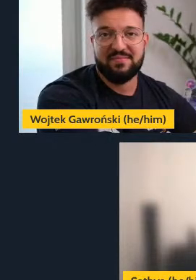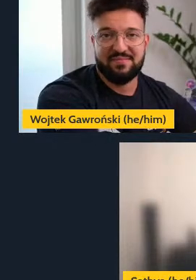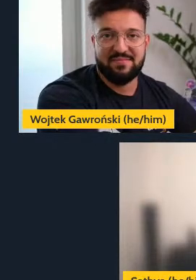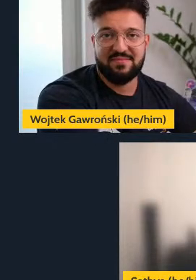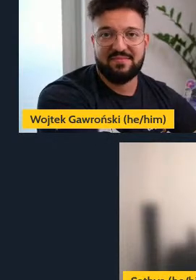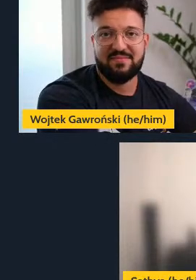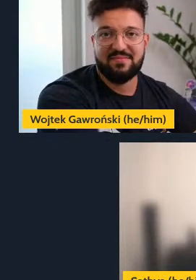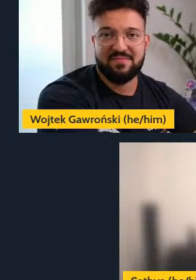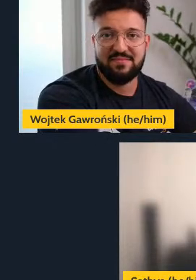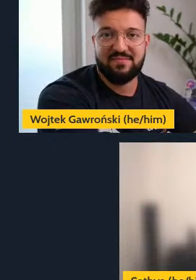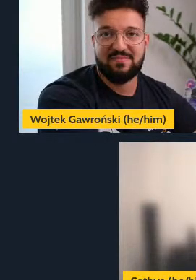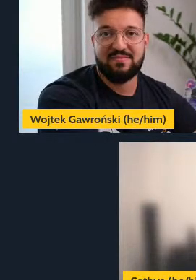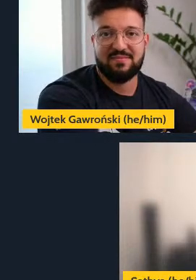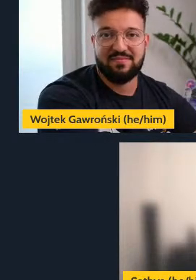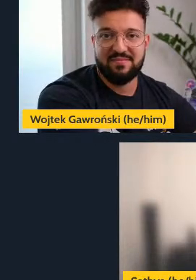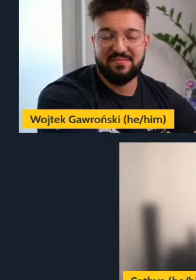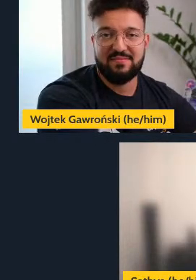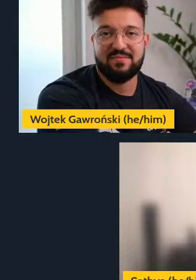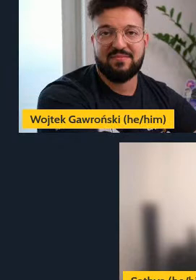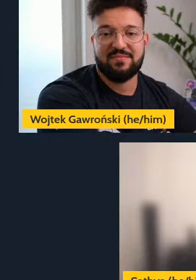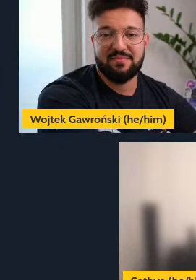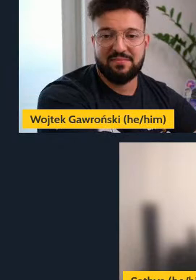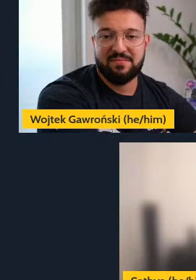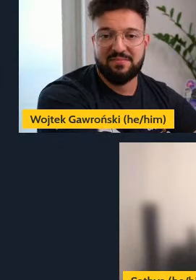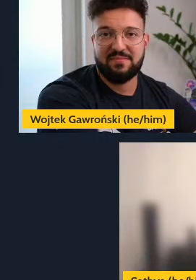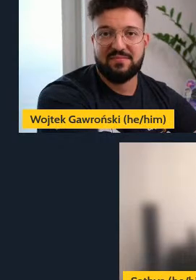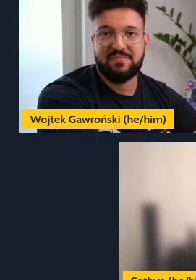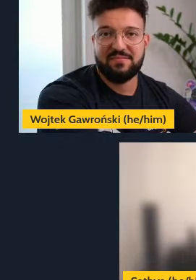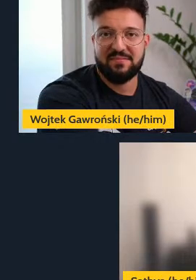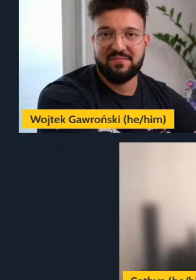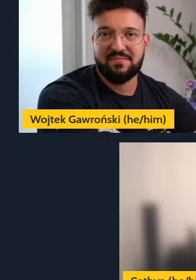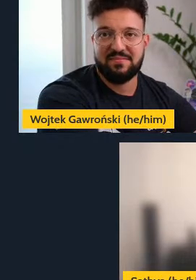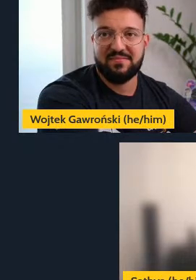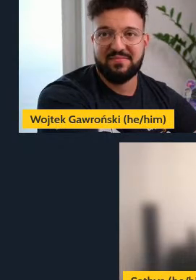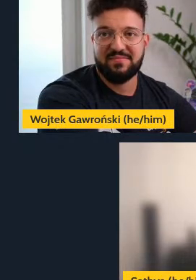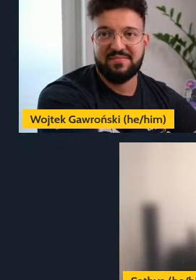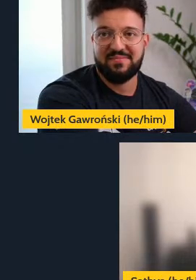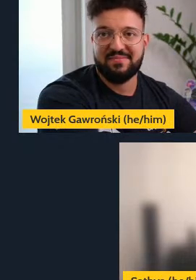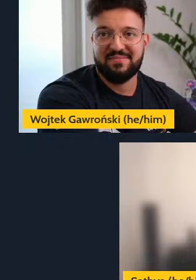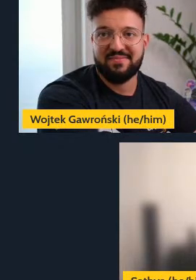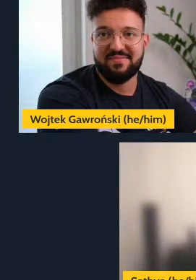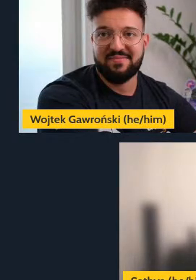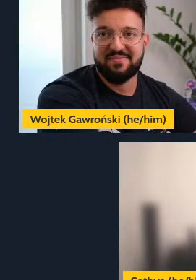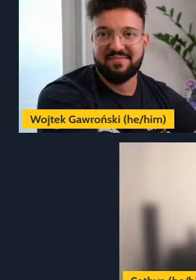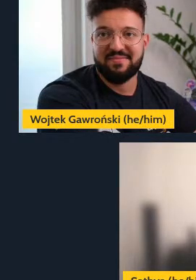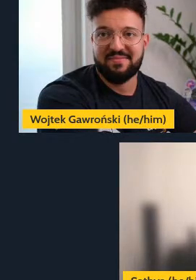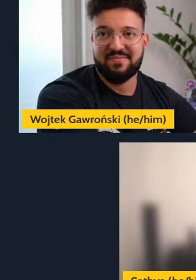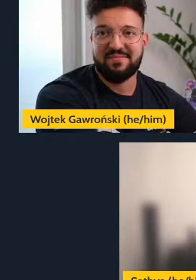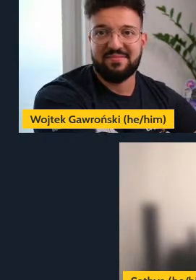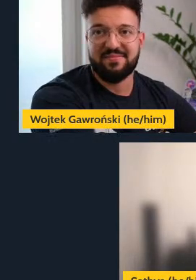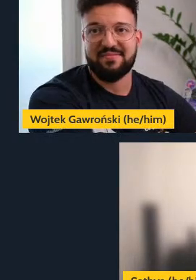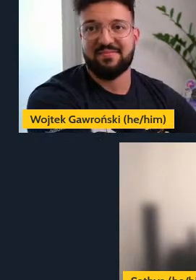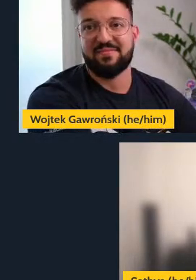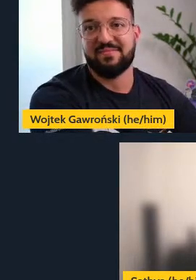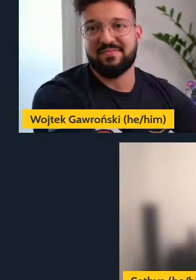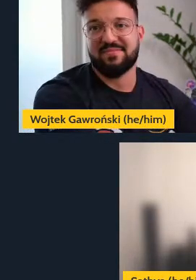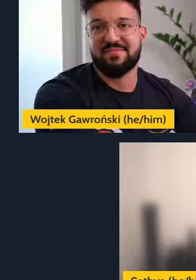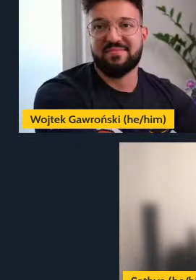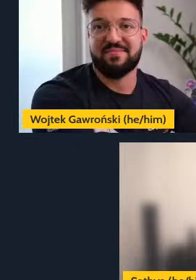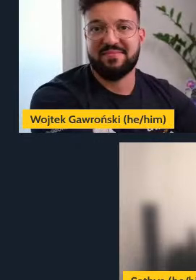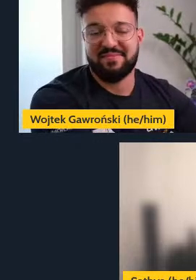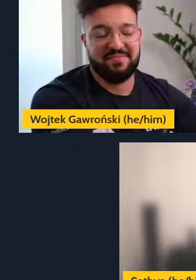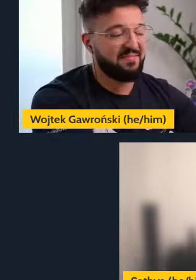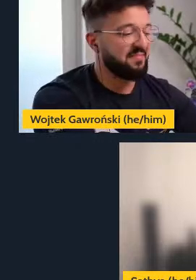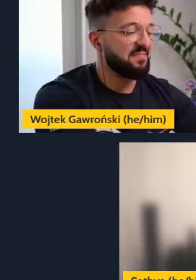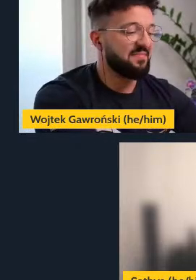PDKs, it's really nice to see that. But yeah, that's from me. I work at the Trade Desk, which is